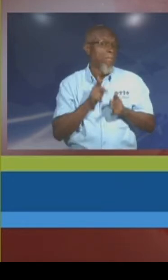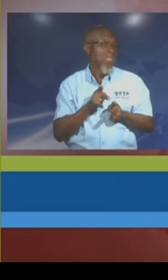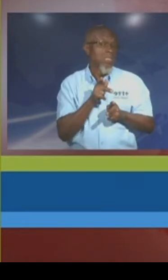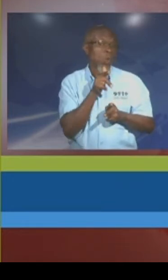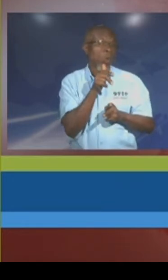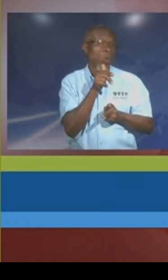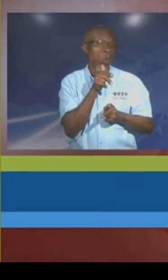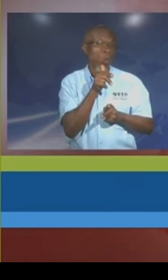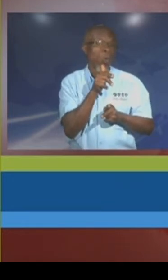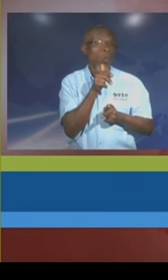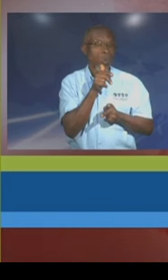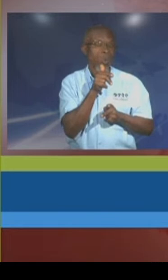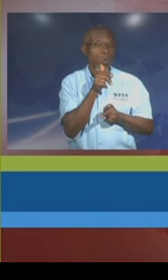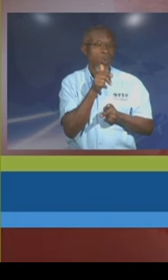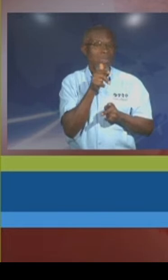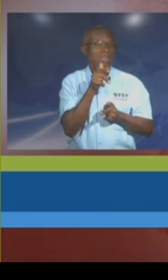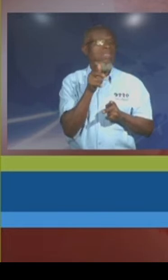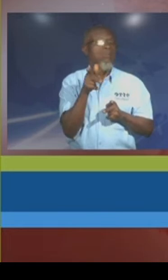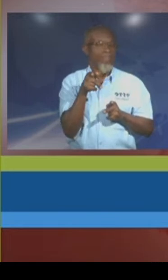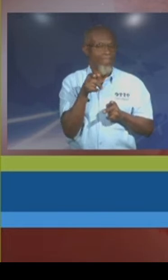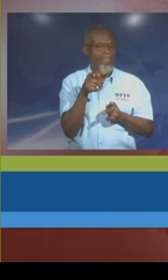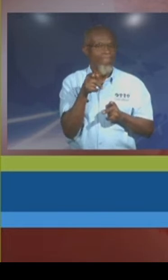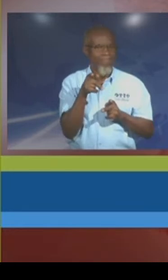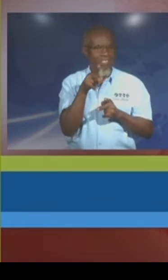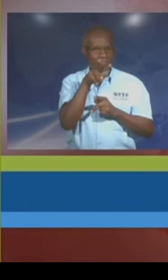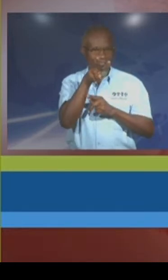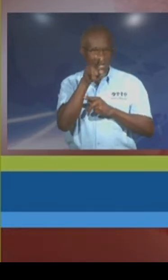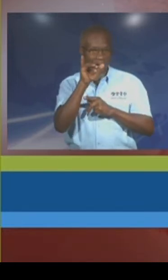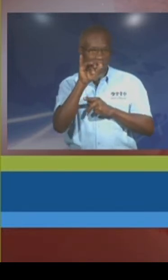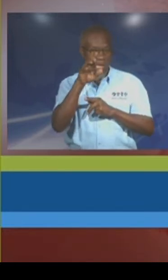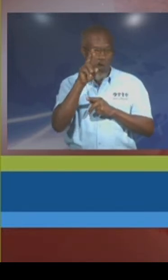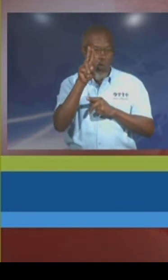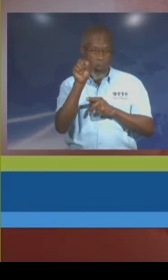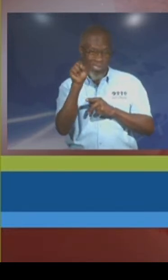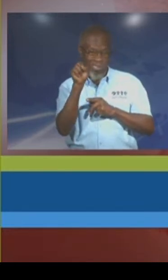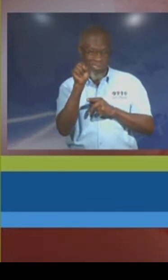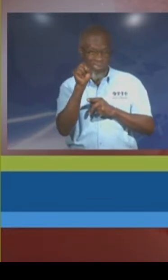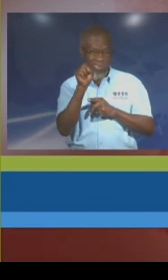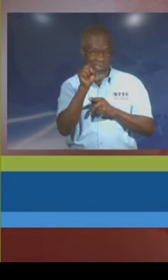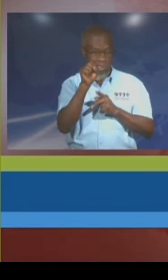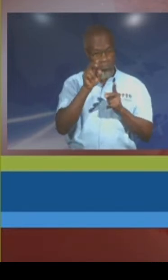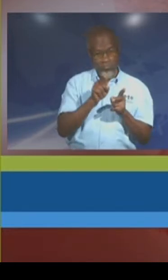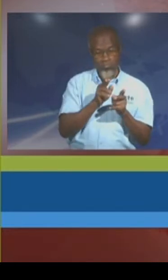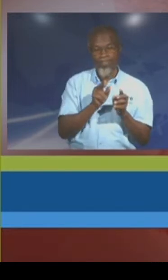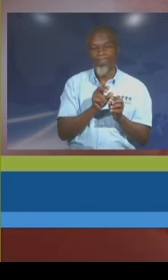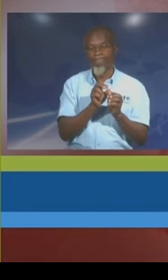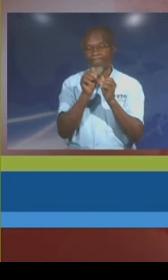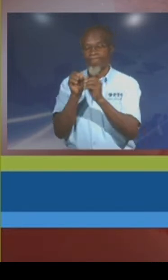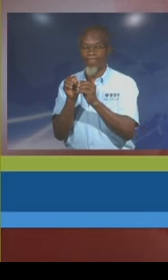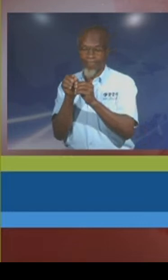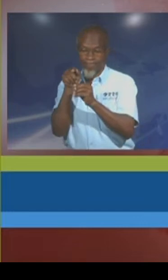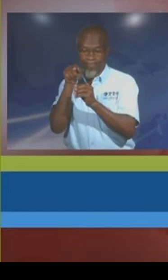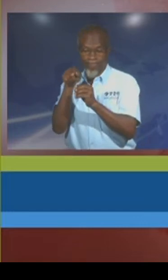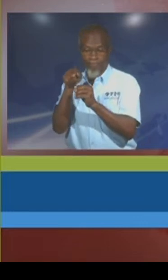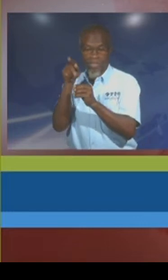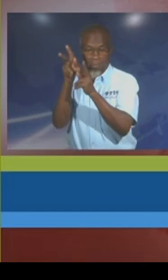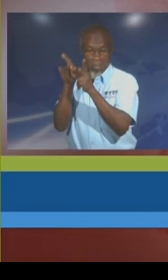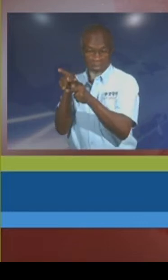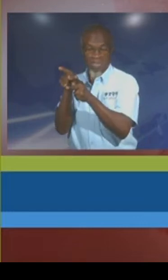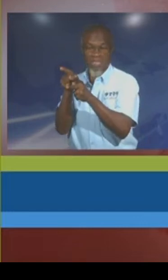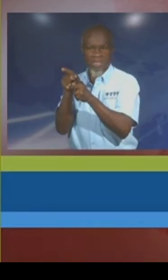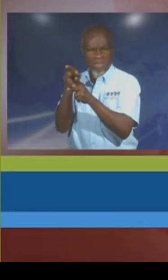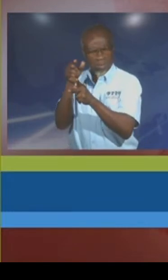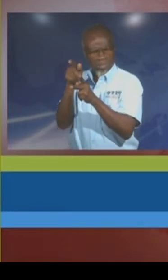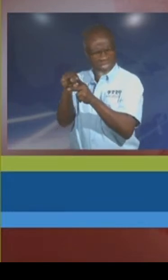virulence and the infectivity of the particular pathogen. We look at the host, for example, vaccination status, medical